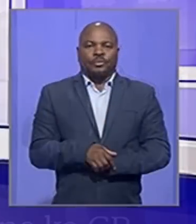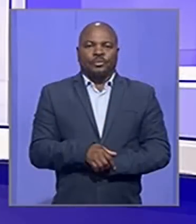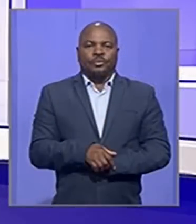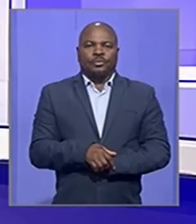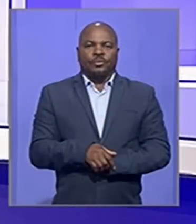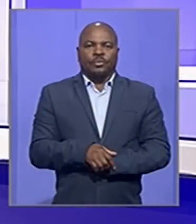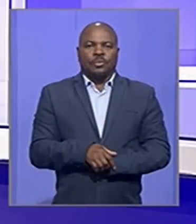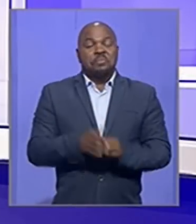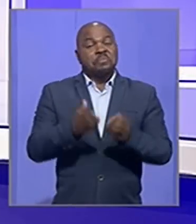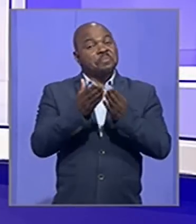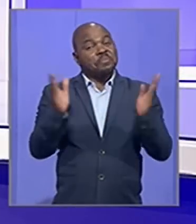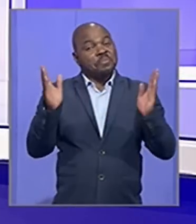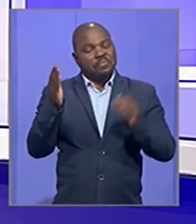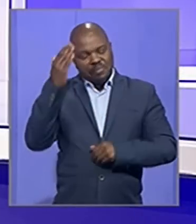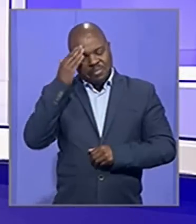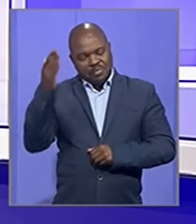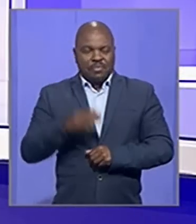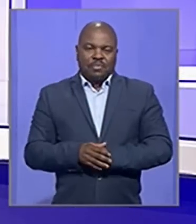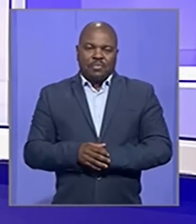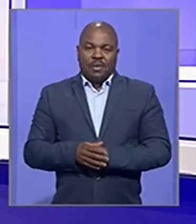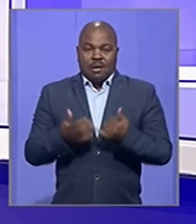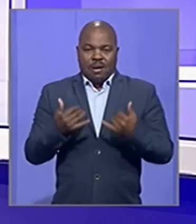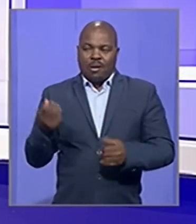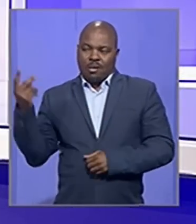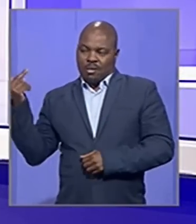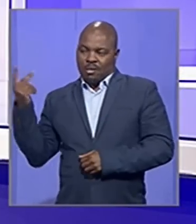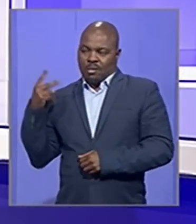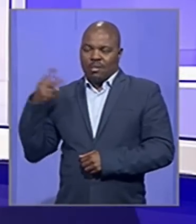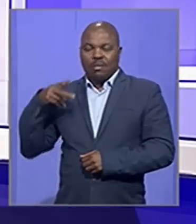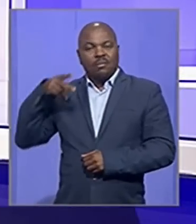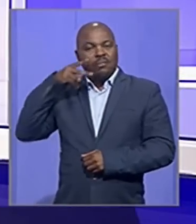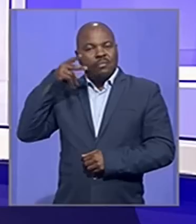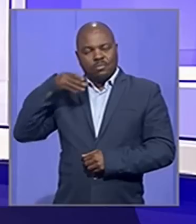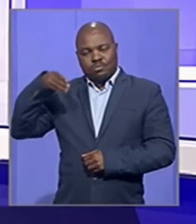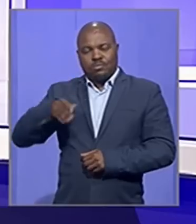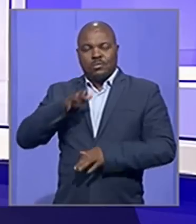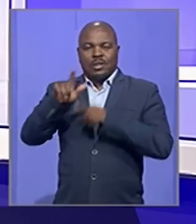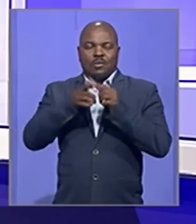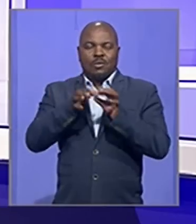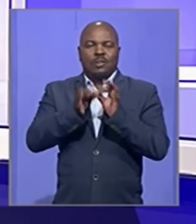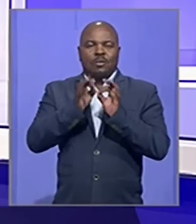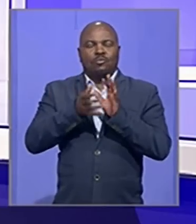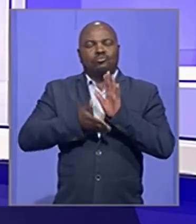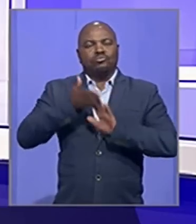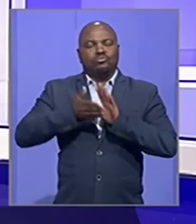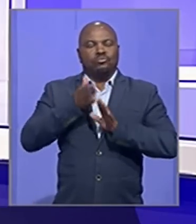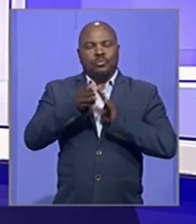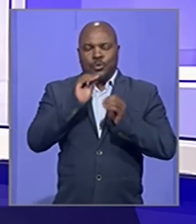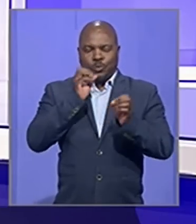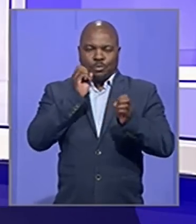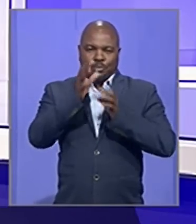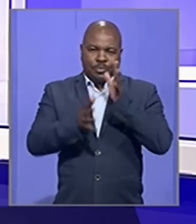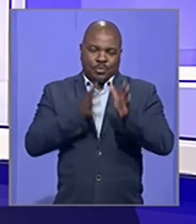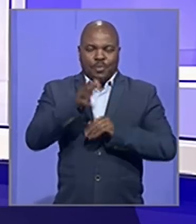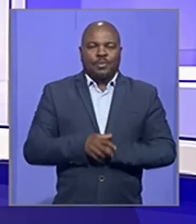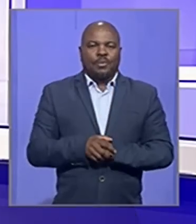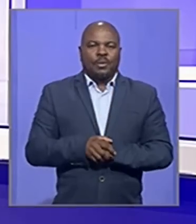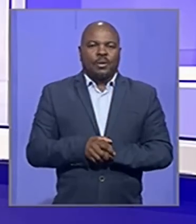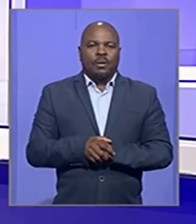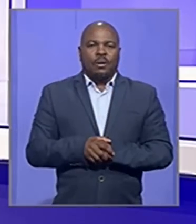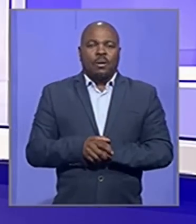tee. Bagešo Thobela ke na le mošomi mmogo wa polelo ya diatla Augustine Letlalo. Seemo